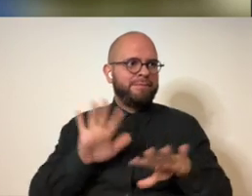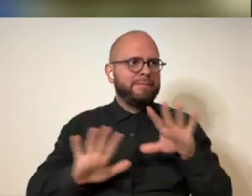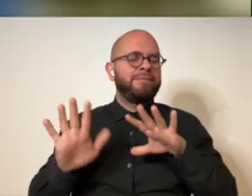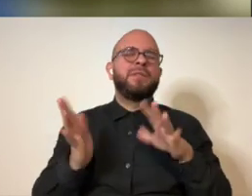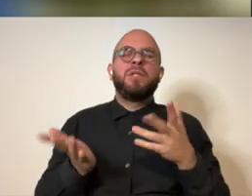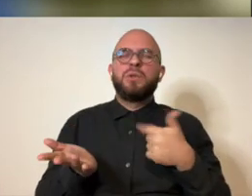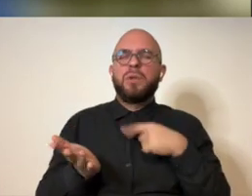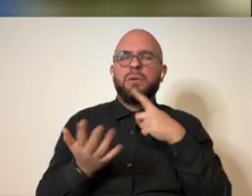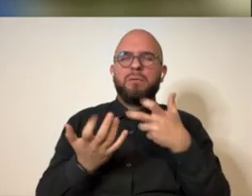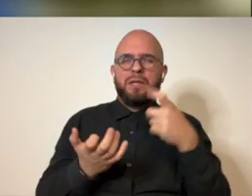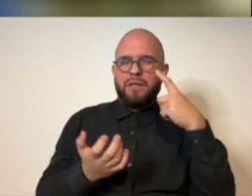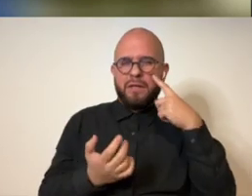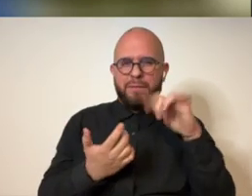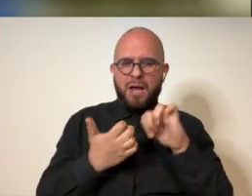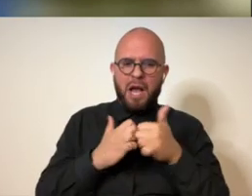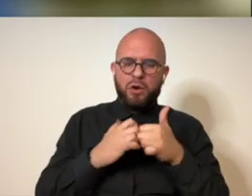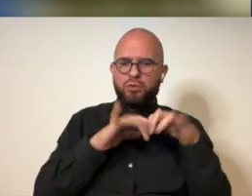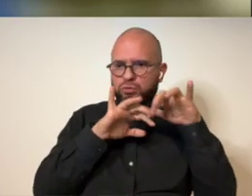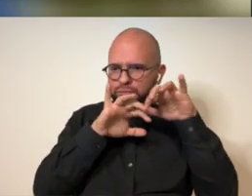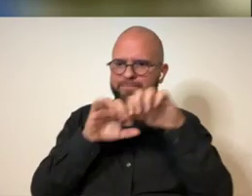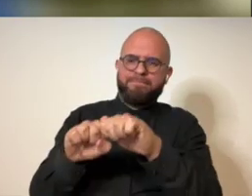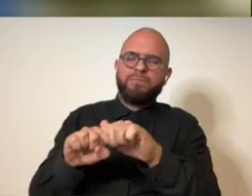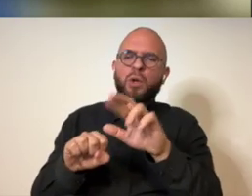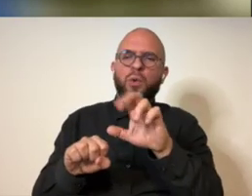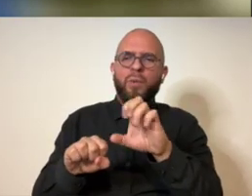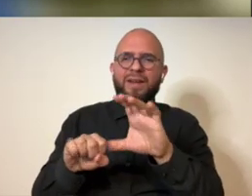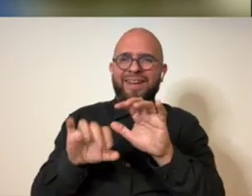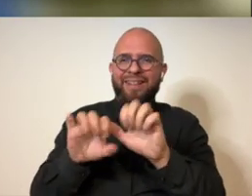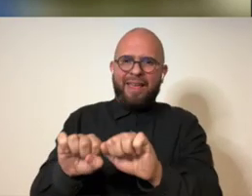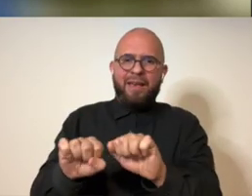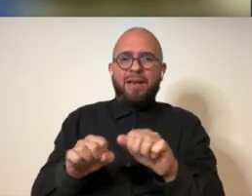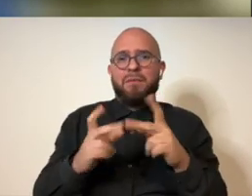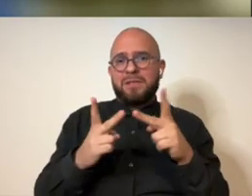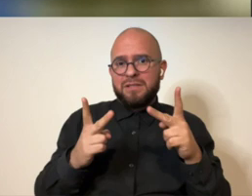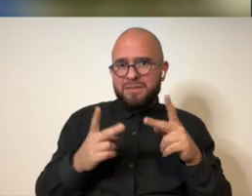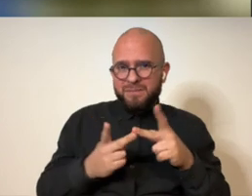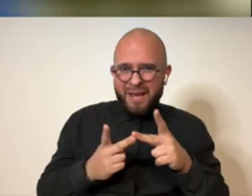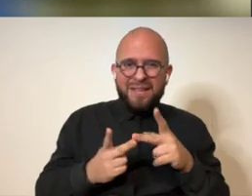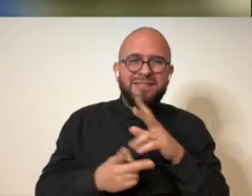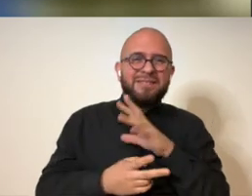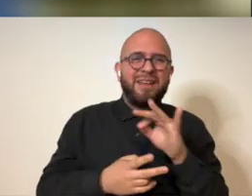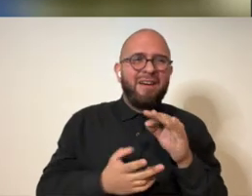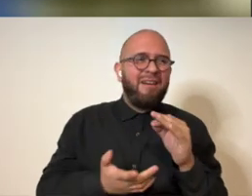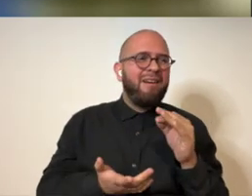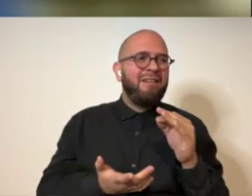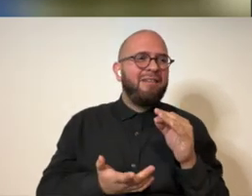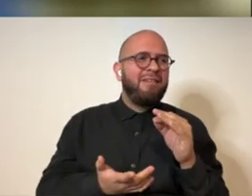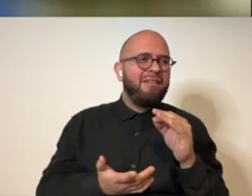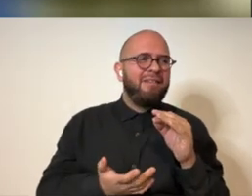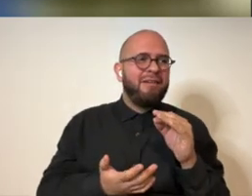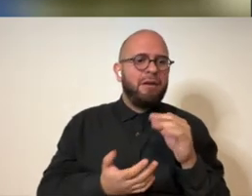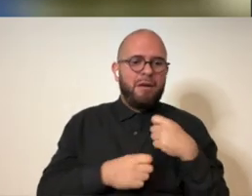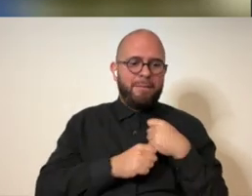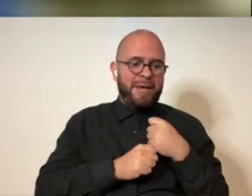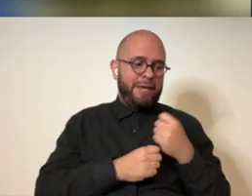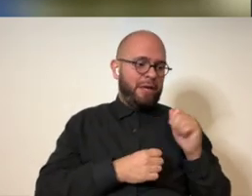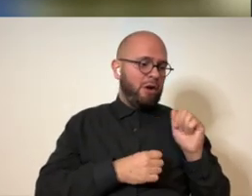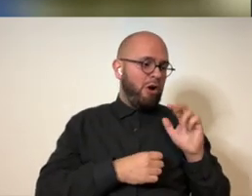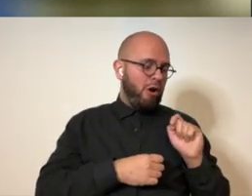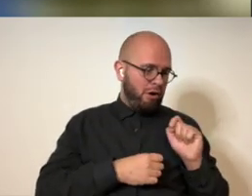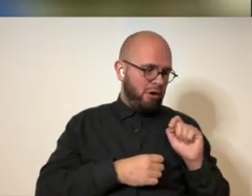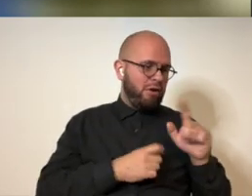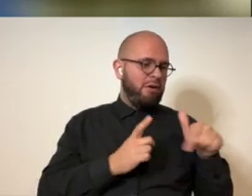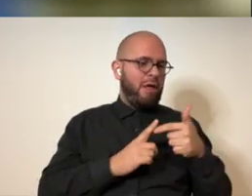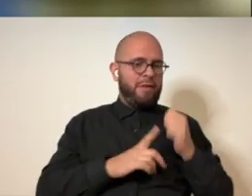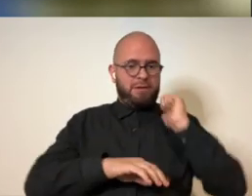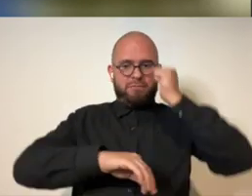immediately like triggered by just the environment. So yep. Thinking about how to reclaim a space, and